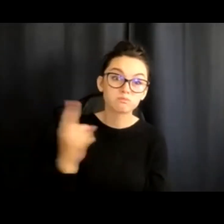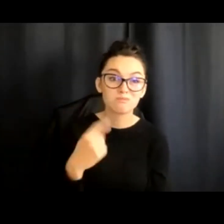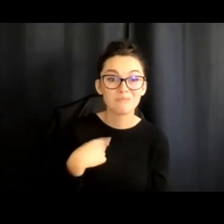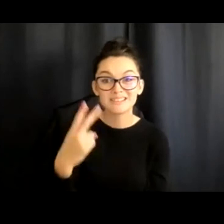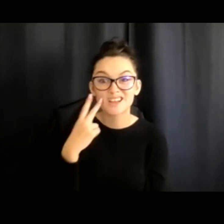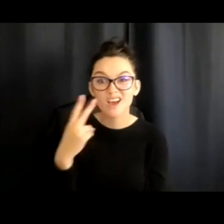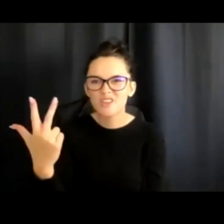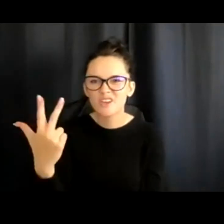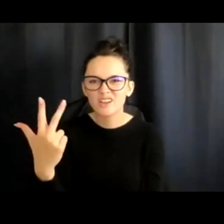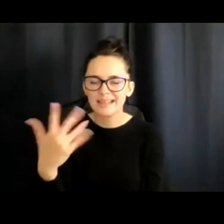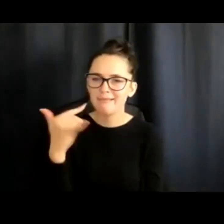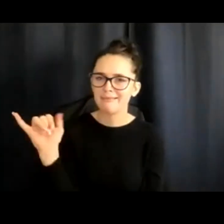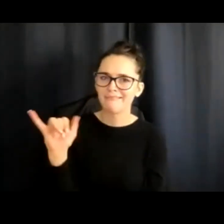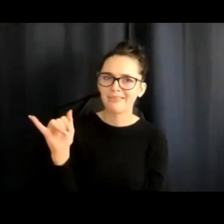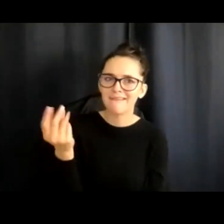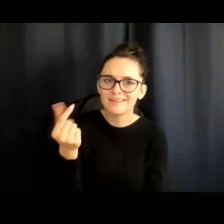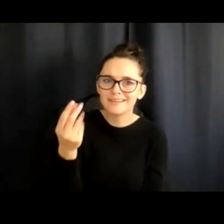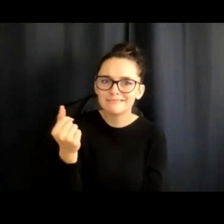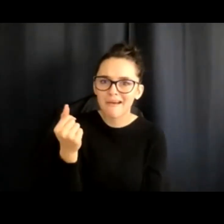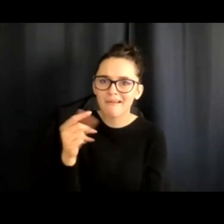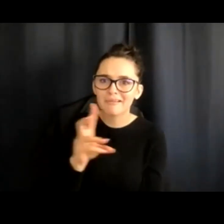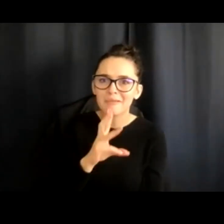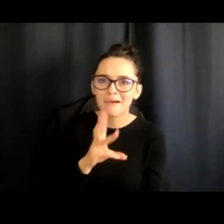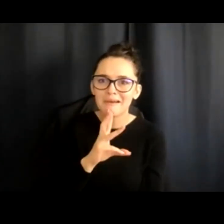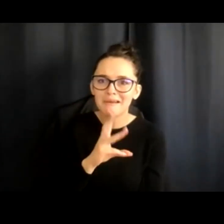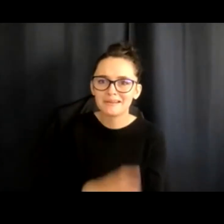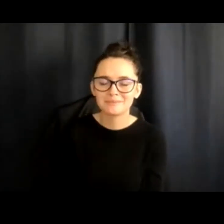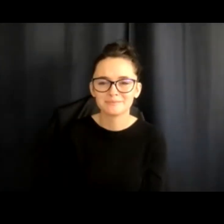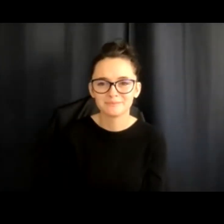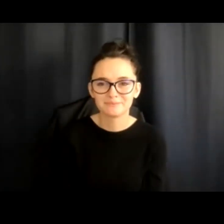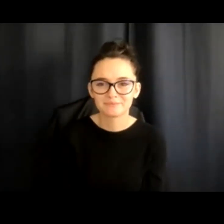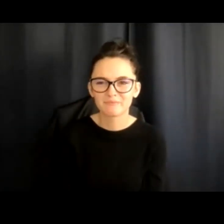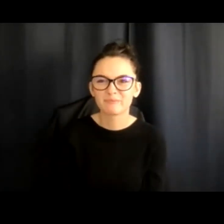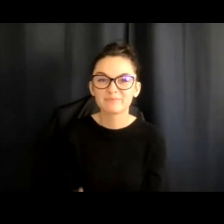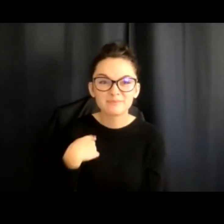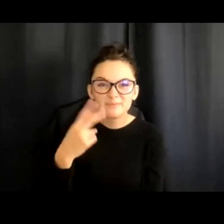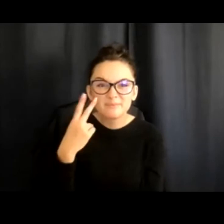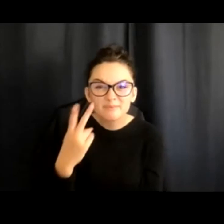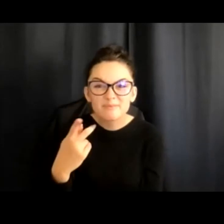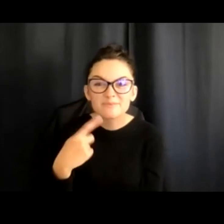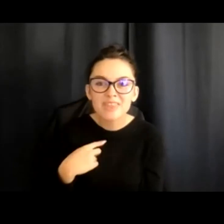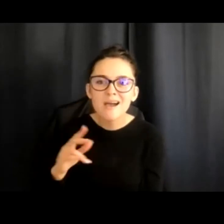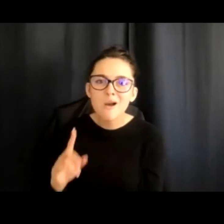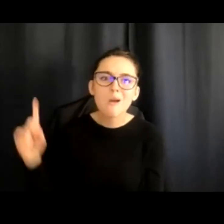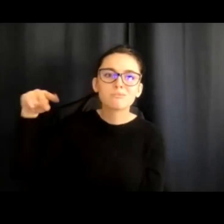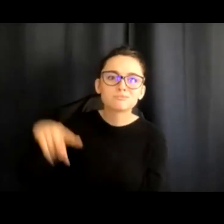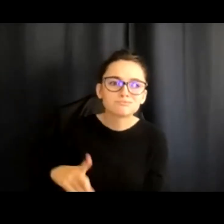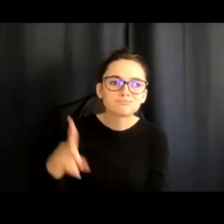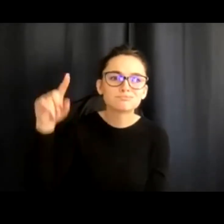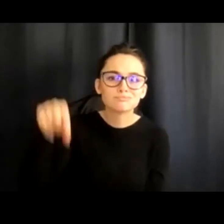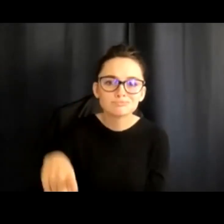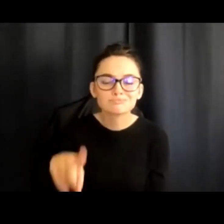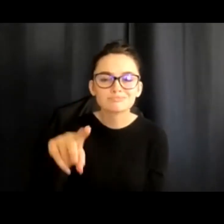kind of look like puppies in the water. Don't you think, Mrs. Page? Whenever I see seals riding the waves, I think they look like